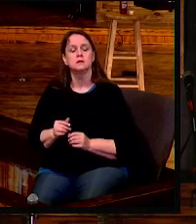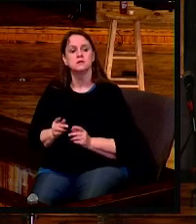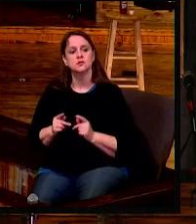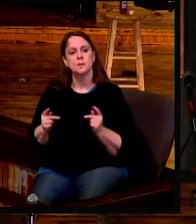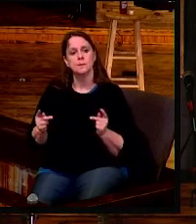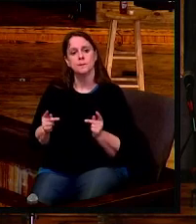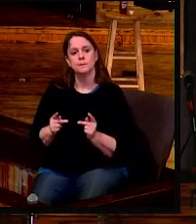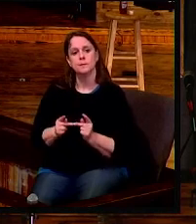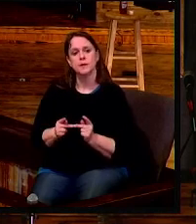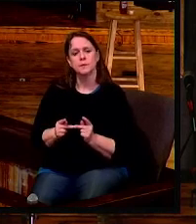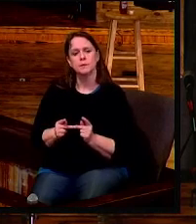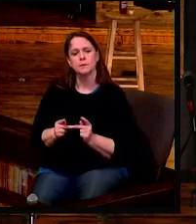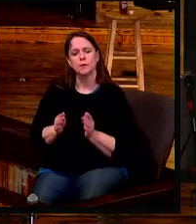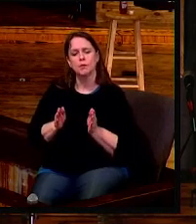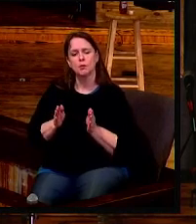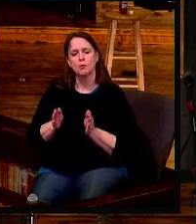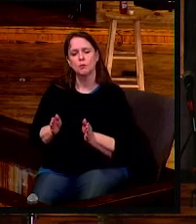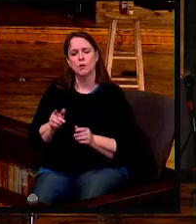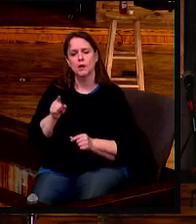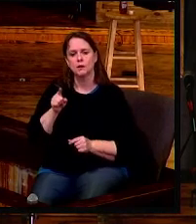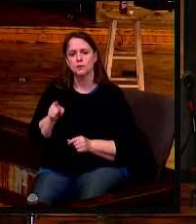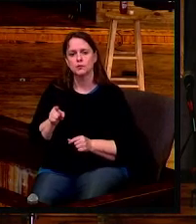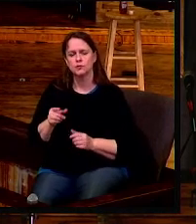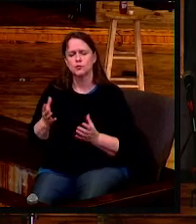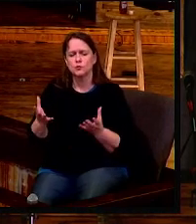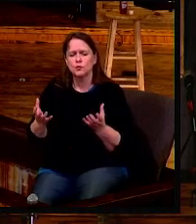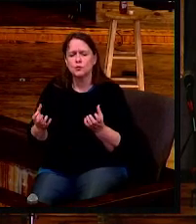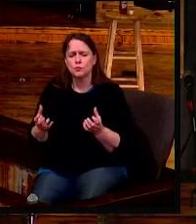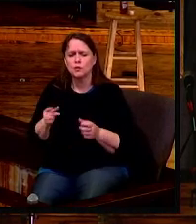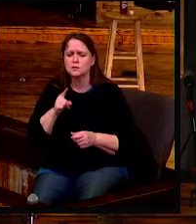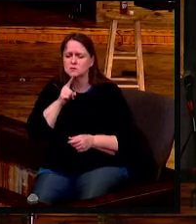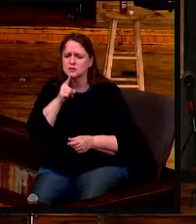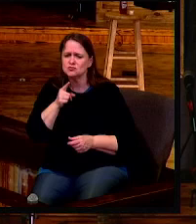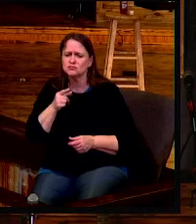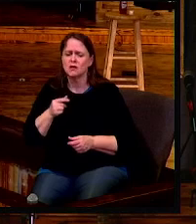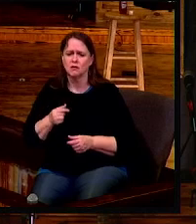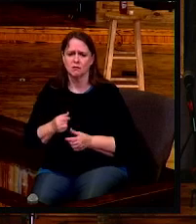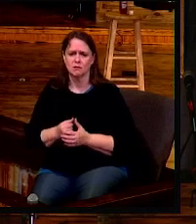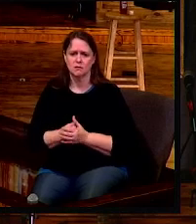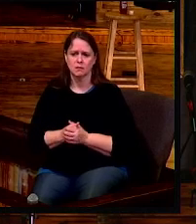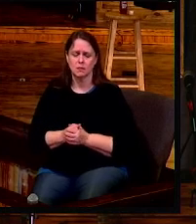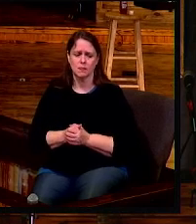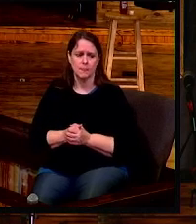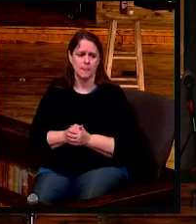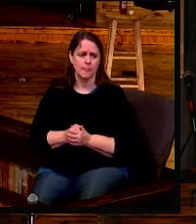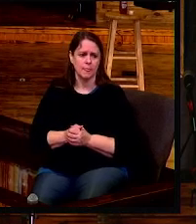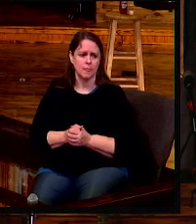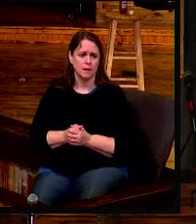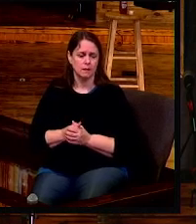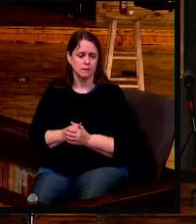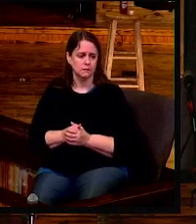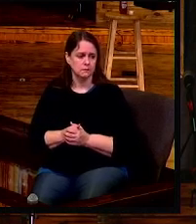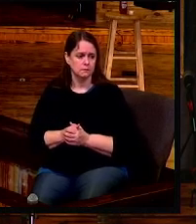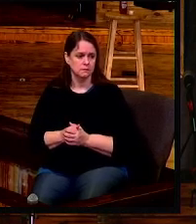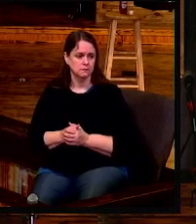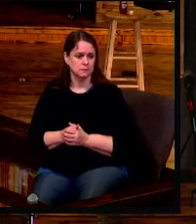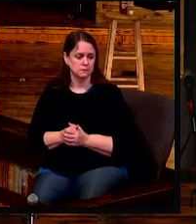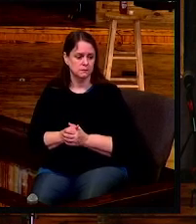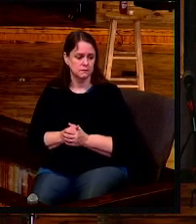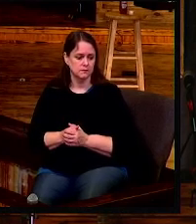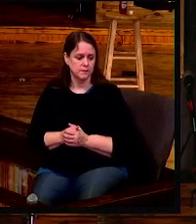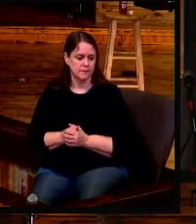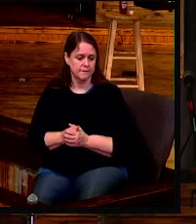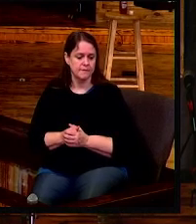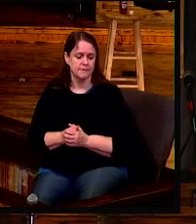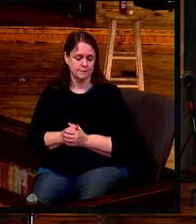Because one of them can talk harshly to another, and then 30 minutes later, the one who got her feelings hurt the first time is now talking harshly to